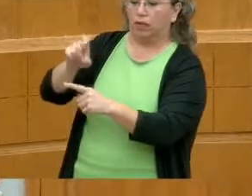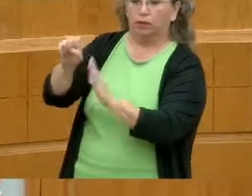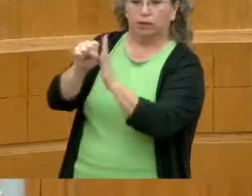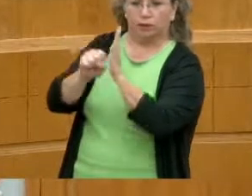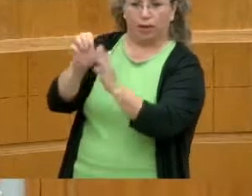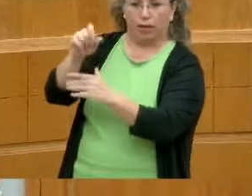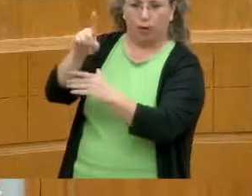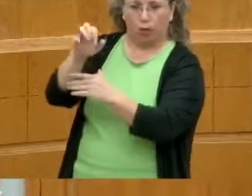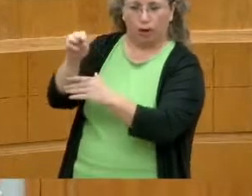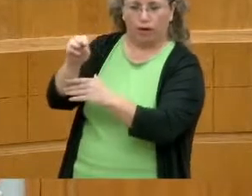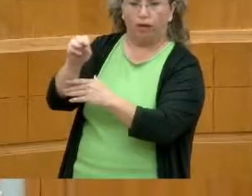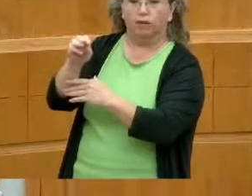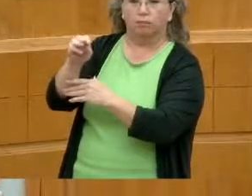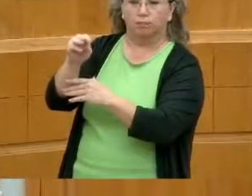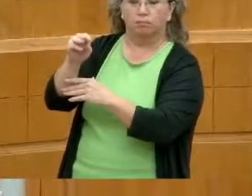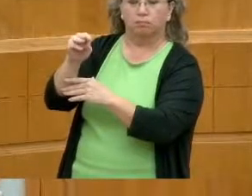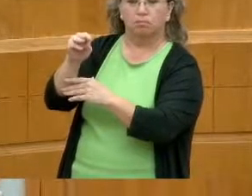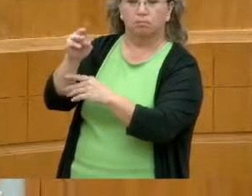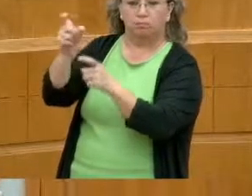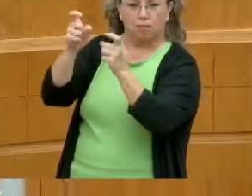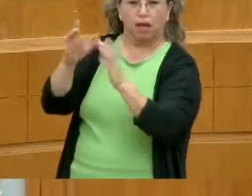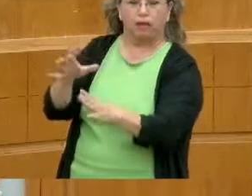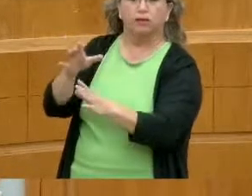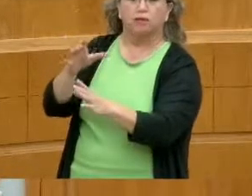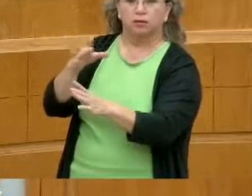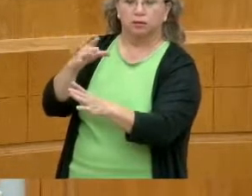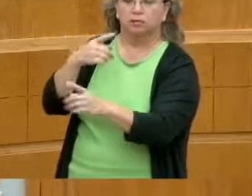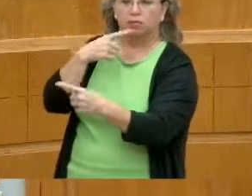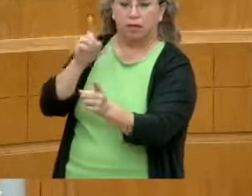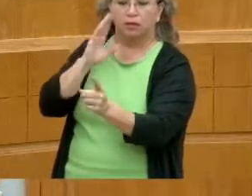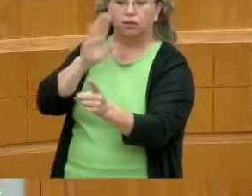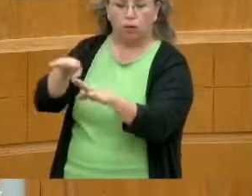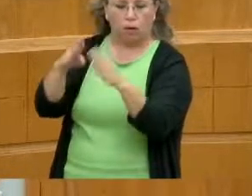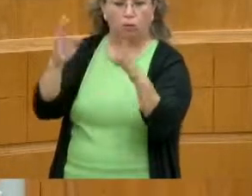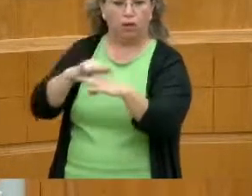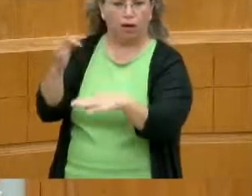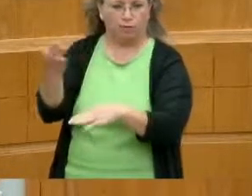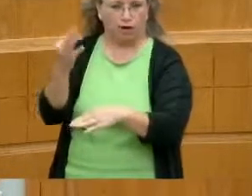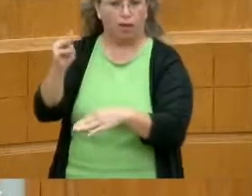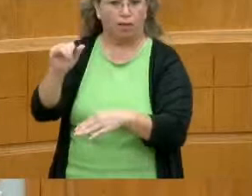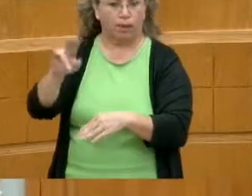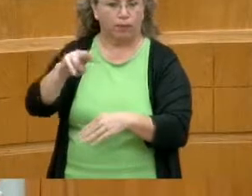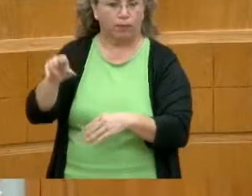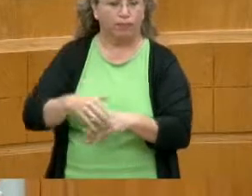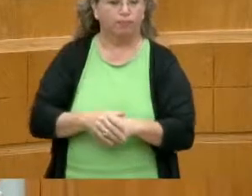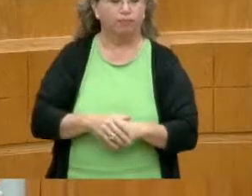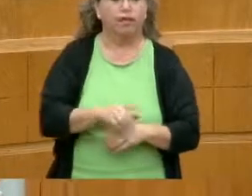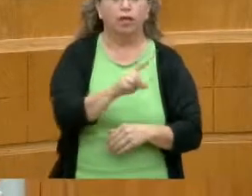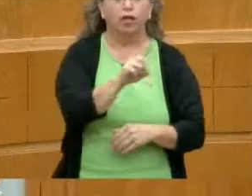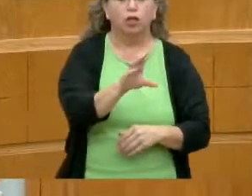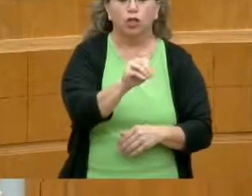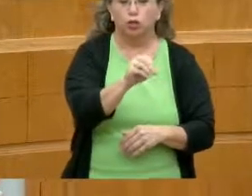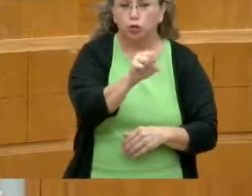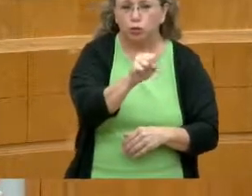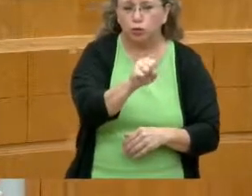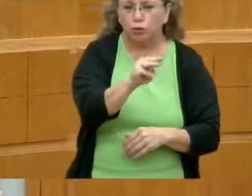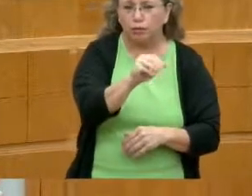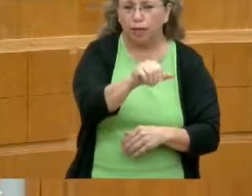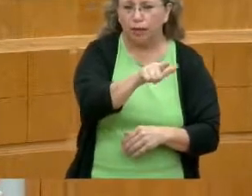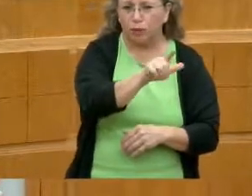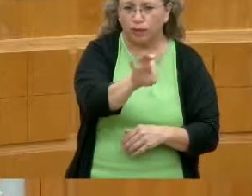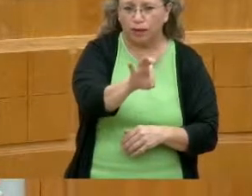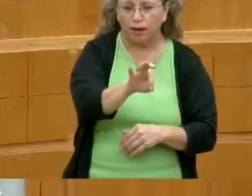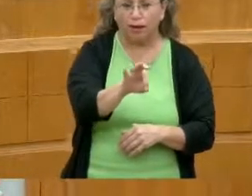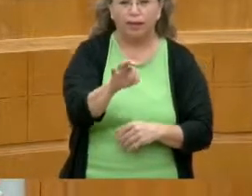will open, or his aquarium will open this Friday, May 22nd. Zoos, May 29th. Day youth camps,